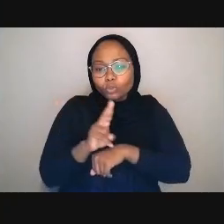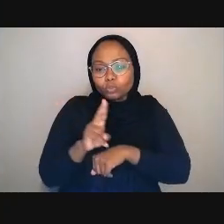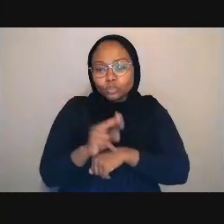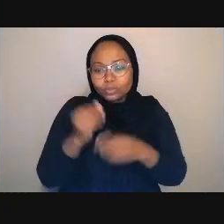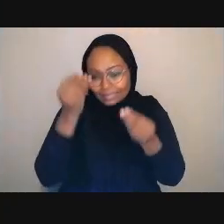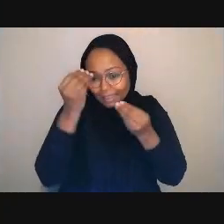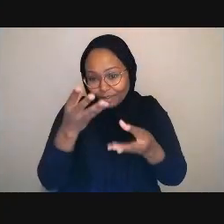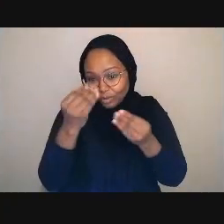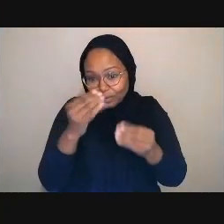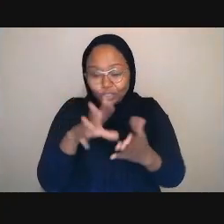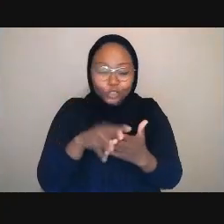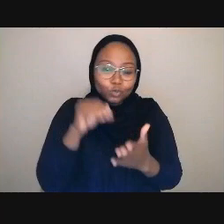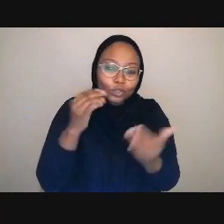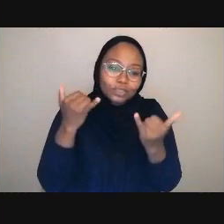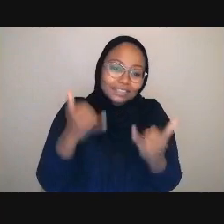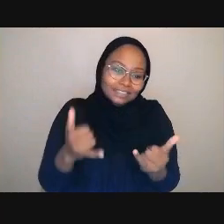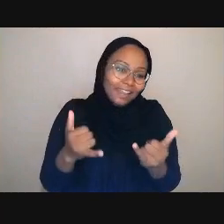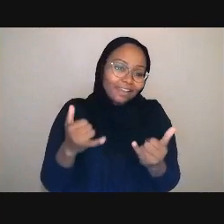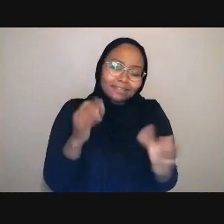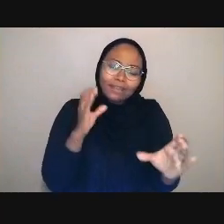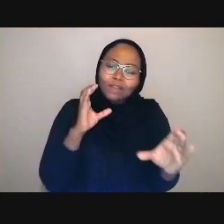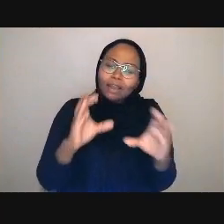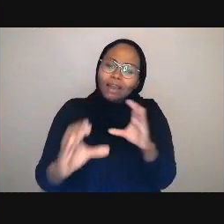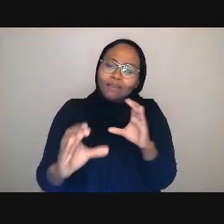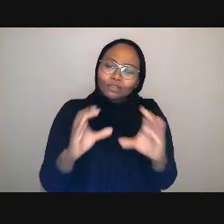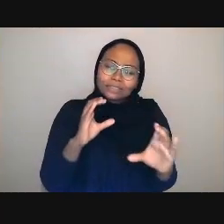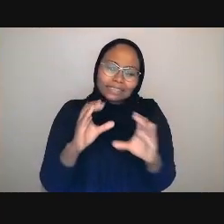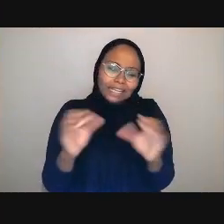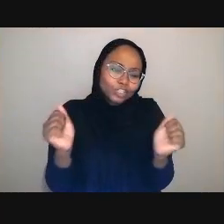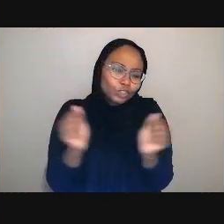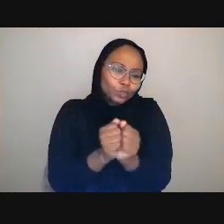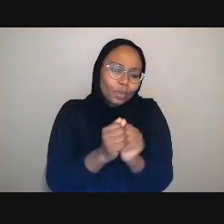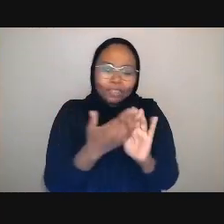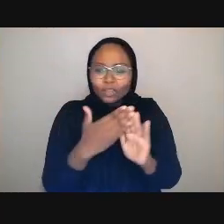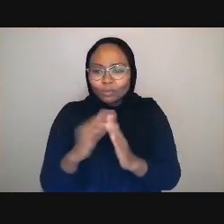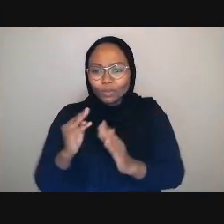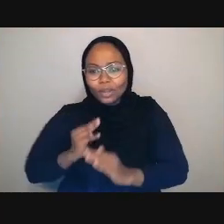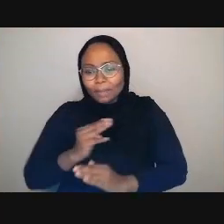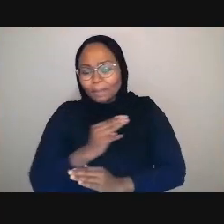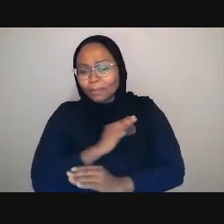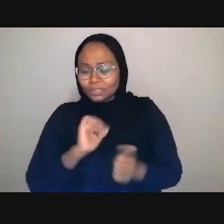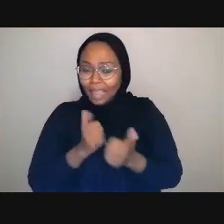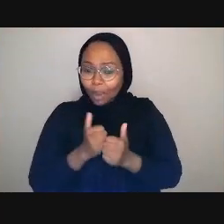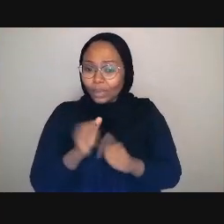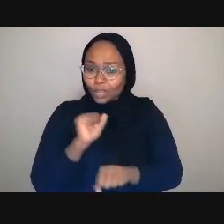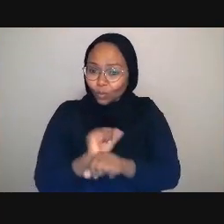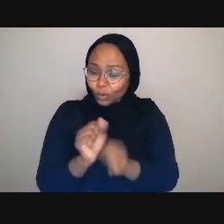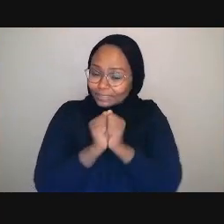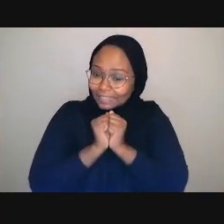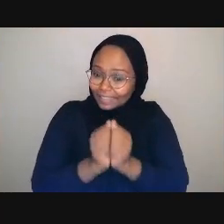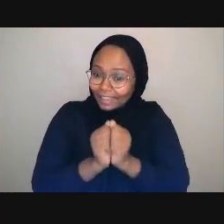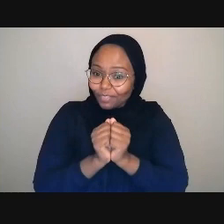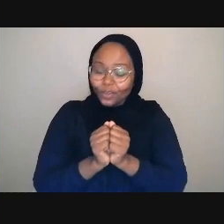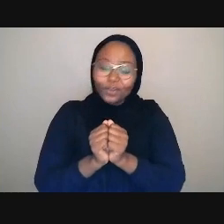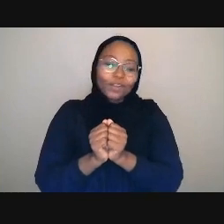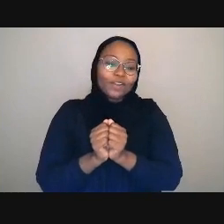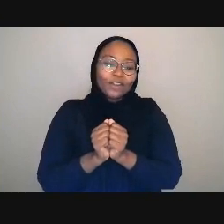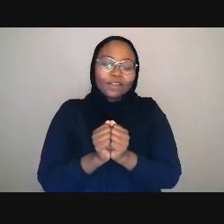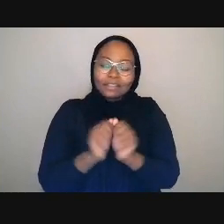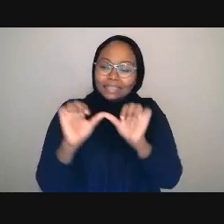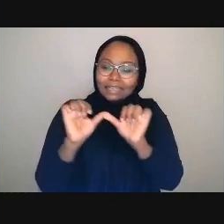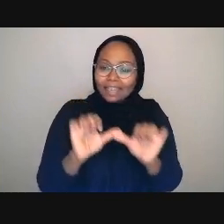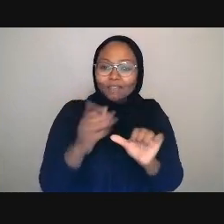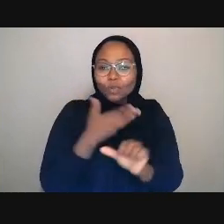learned here today to have open conversations with community members about how we can work together to keep everyone healthy and safe in the name of